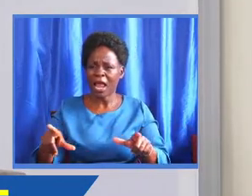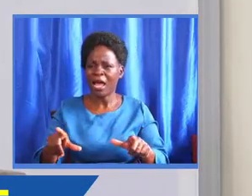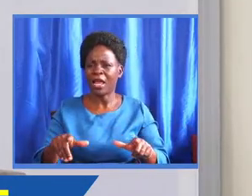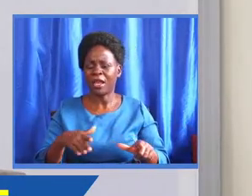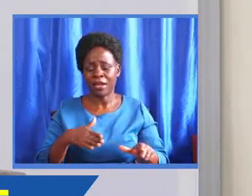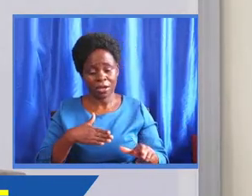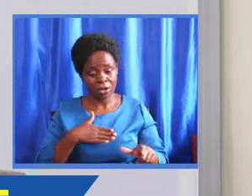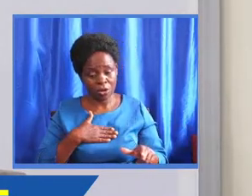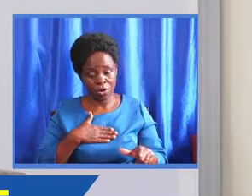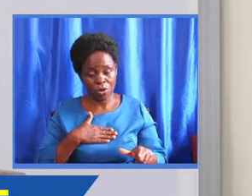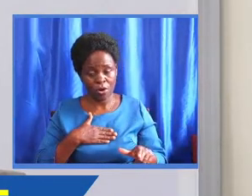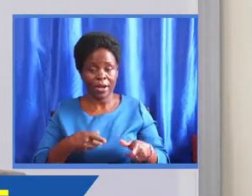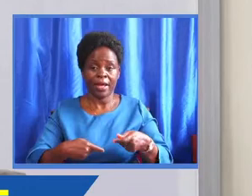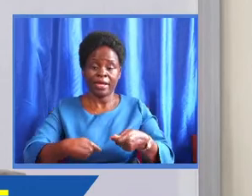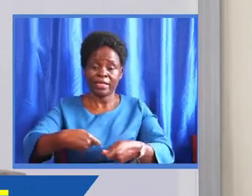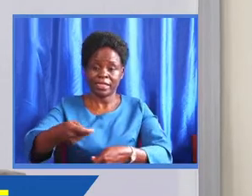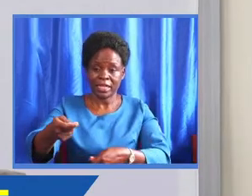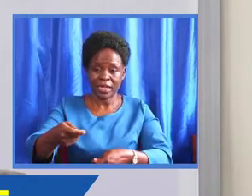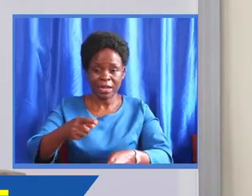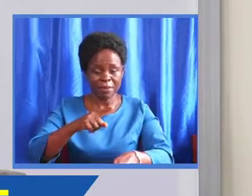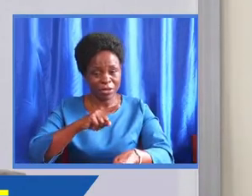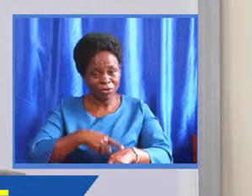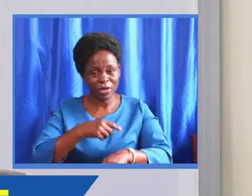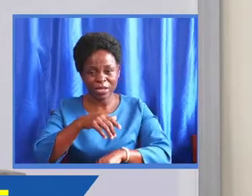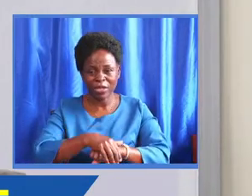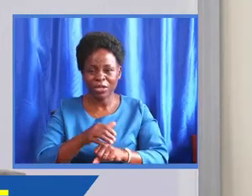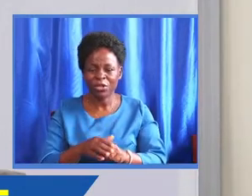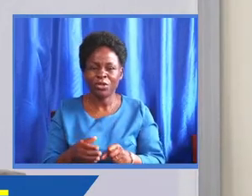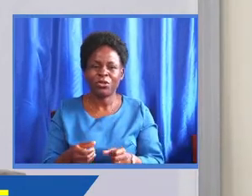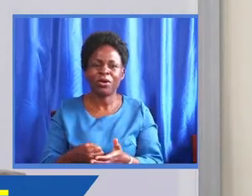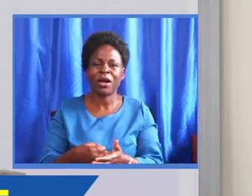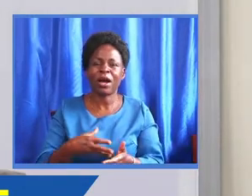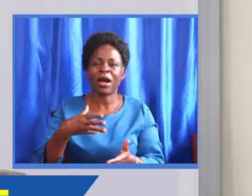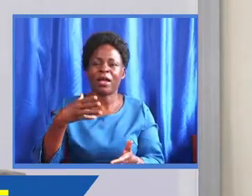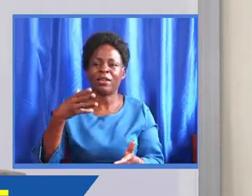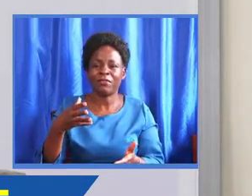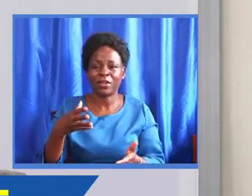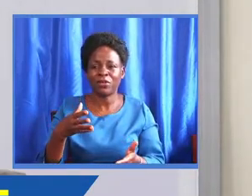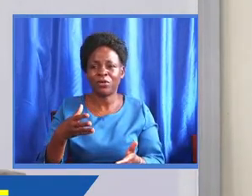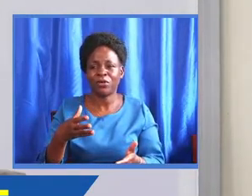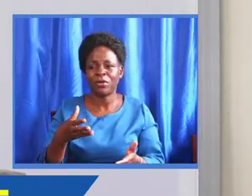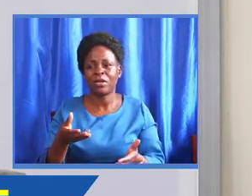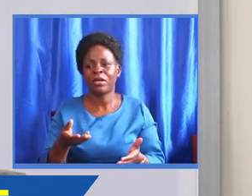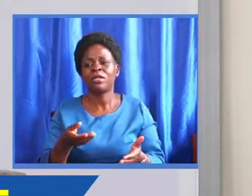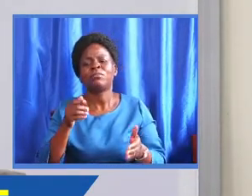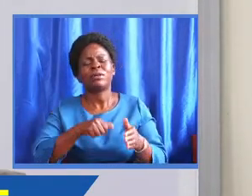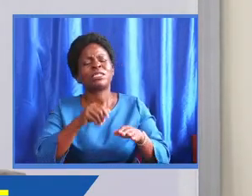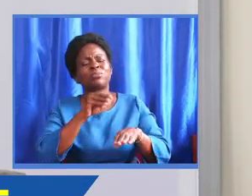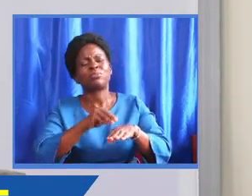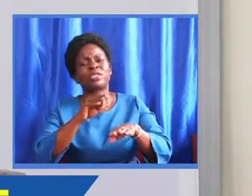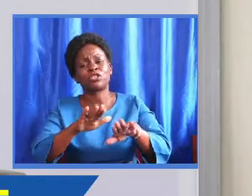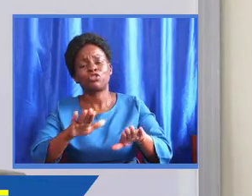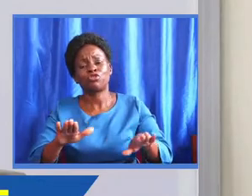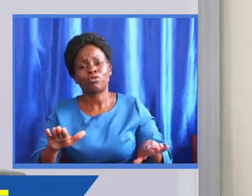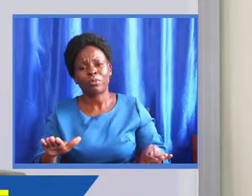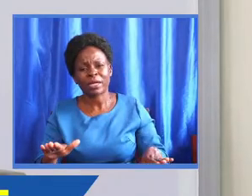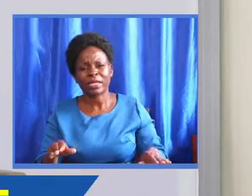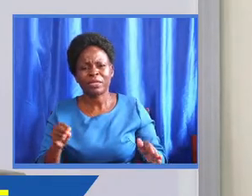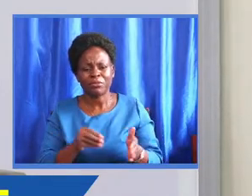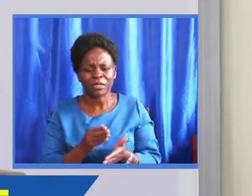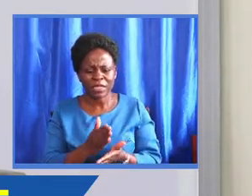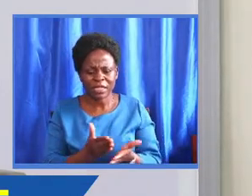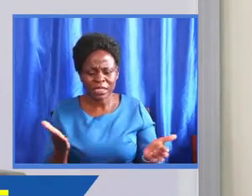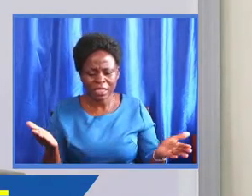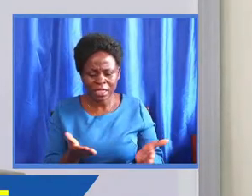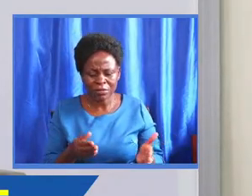may not necessarily give you a service. But when you add value to it, and you're now going to put it to a market, you're going to put it somewhere to allow